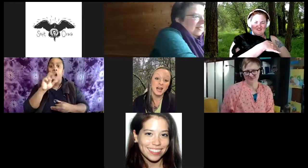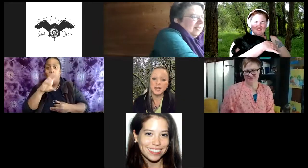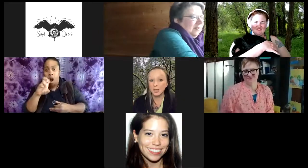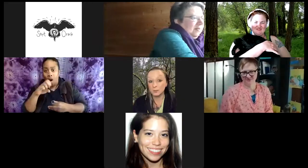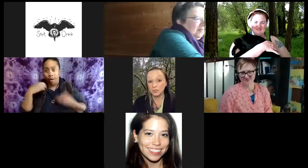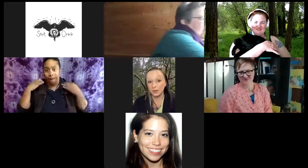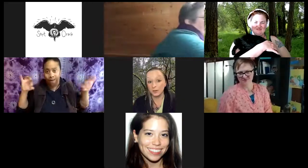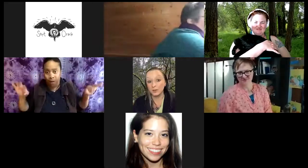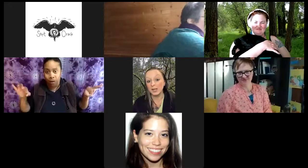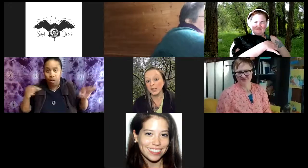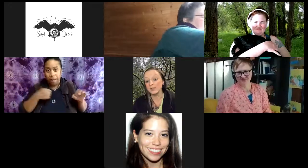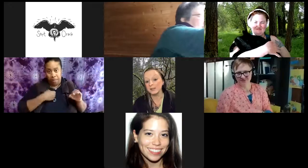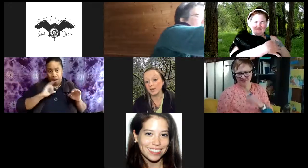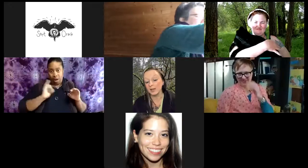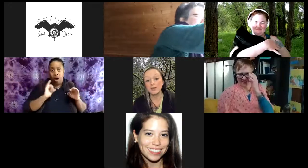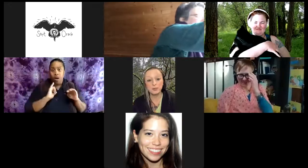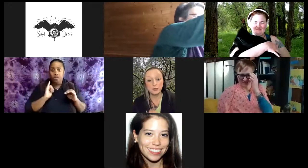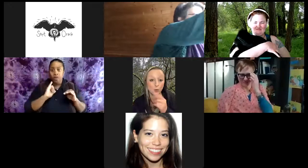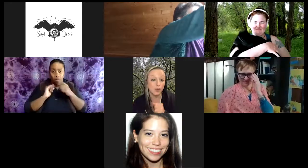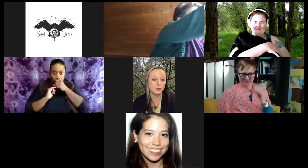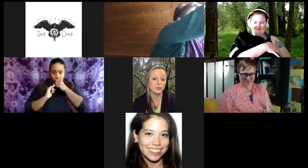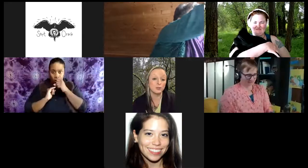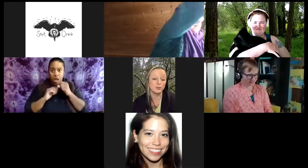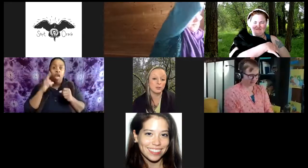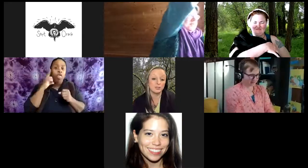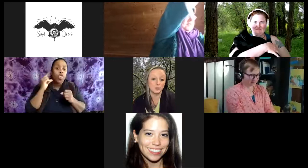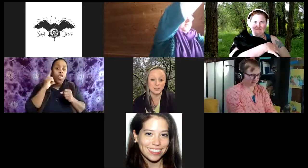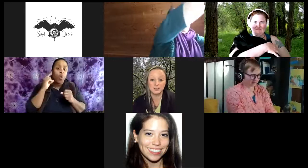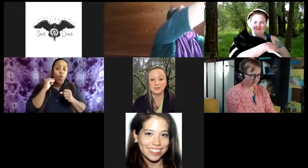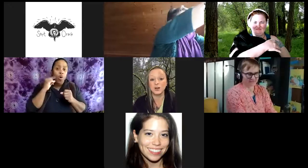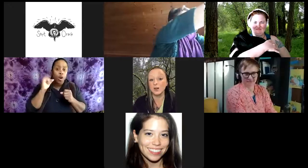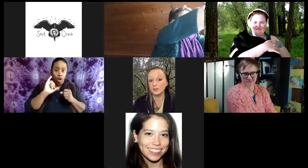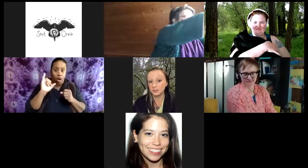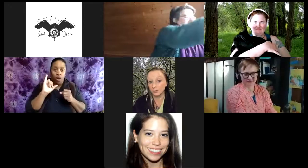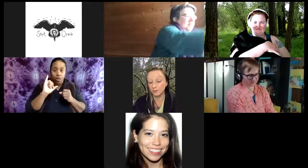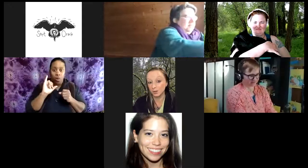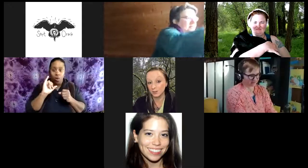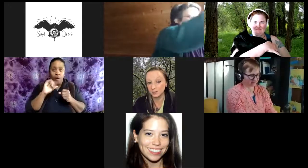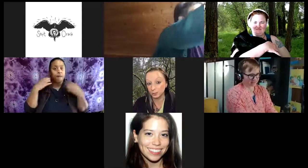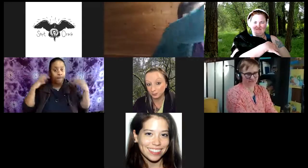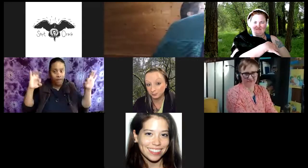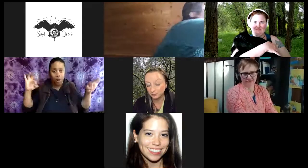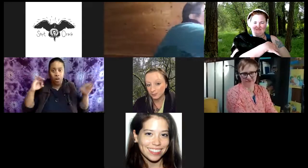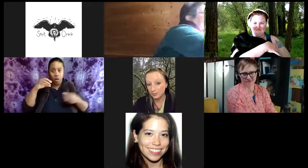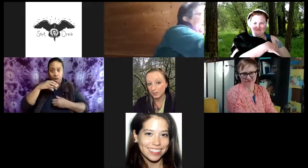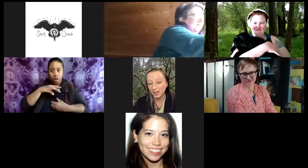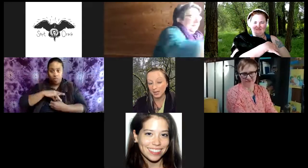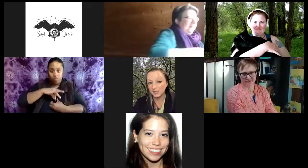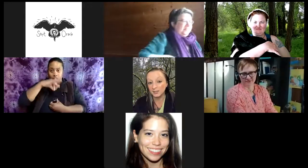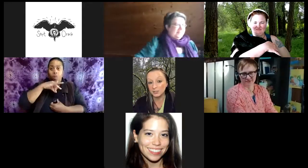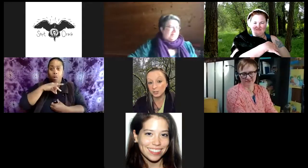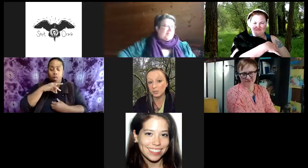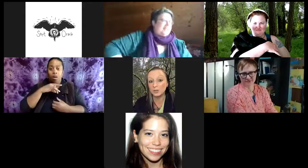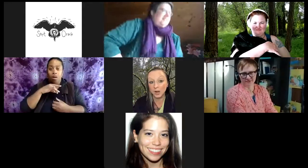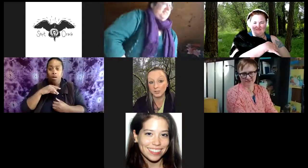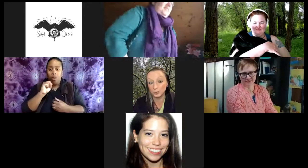And I am too. And Thorne, who is with us, is also a fairy soul.